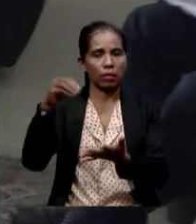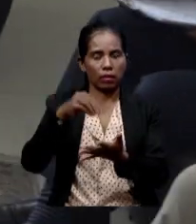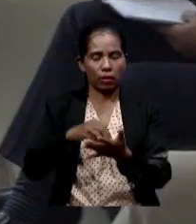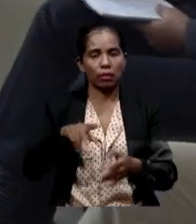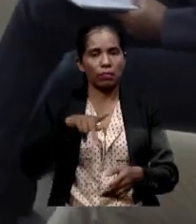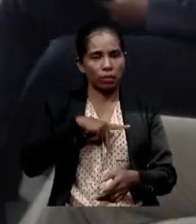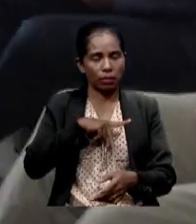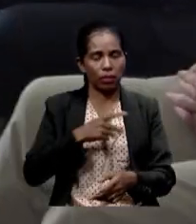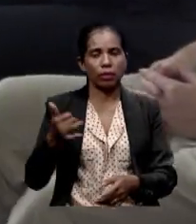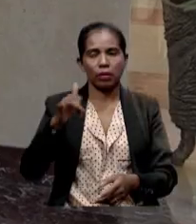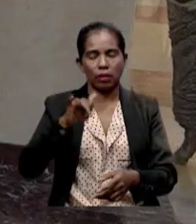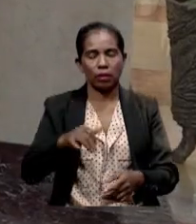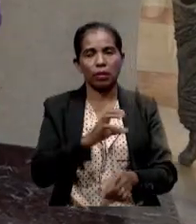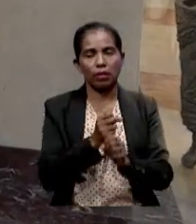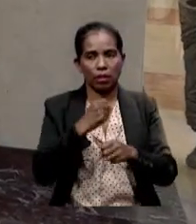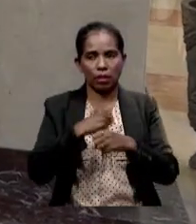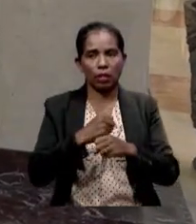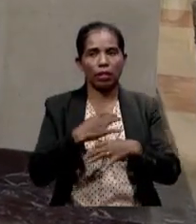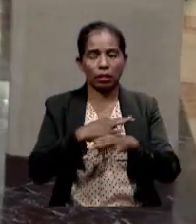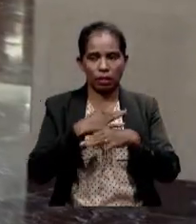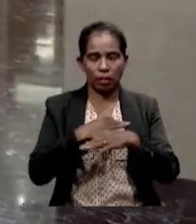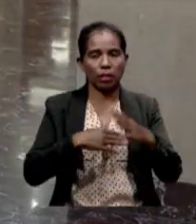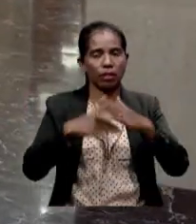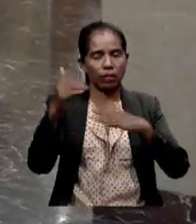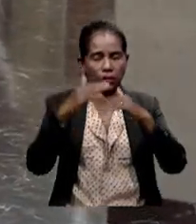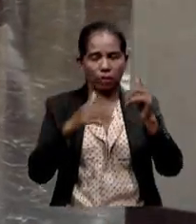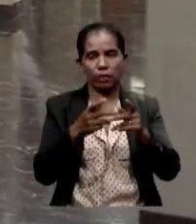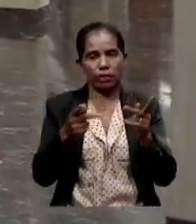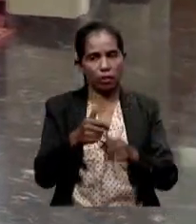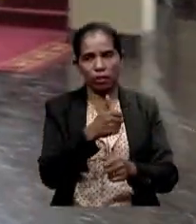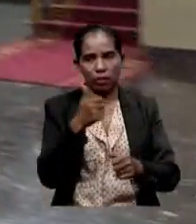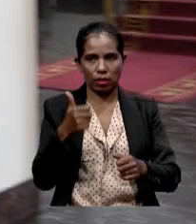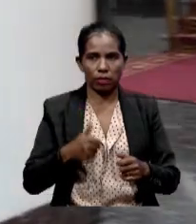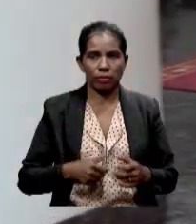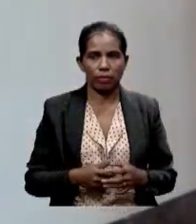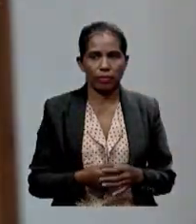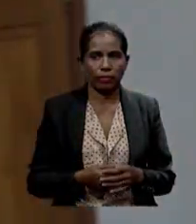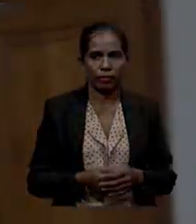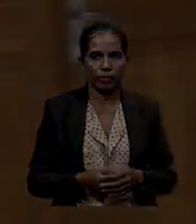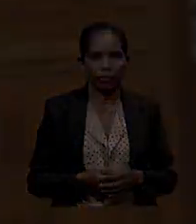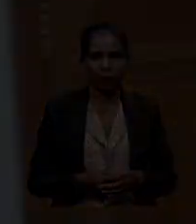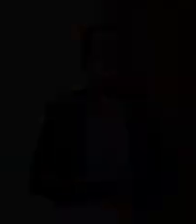privado sira iha are construção no are sira selutan. Adereto Ximenes, bem-vindo Ximenes, Jemen.